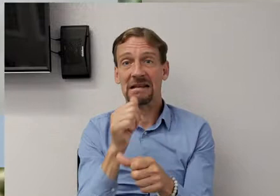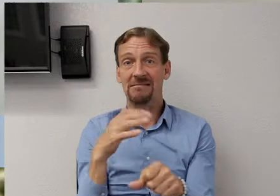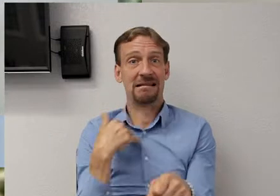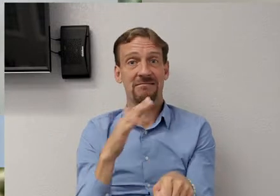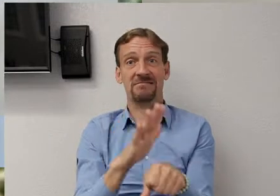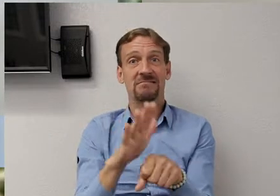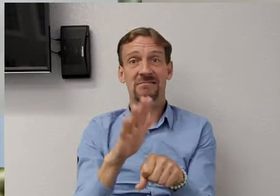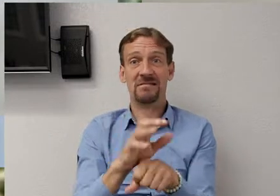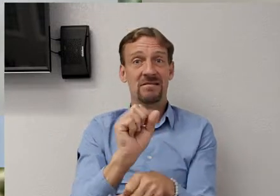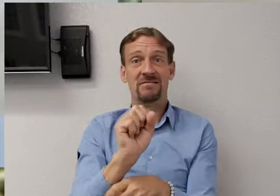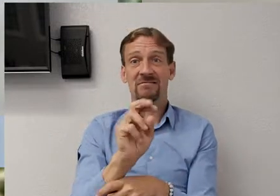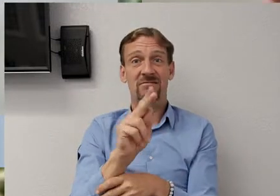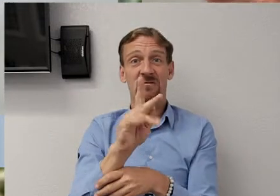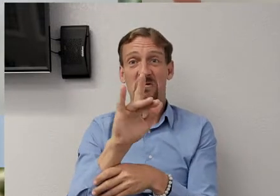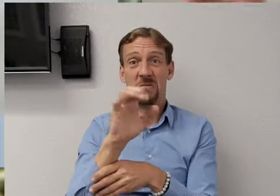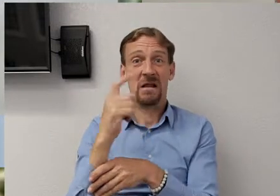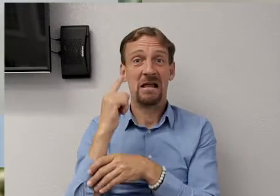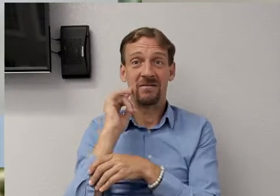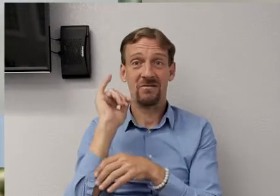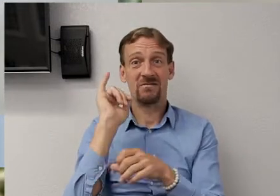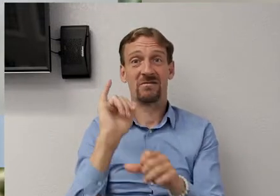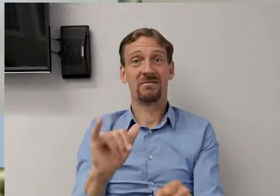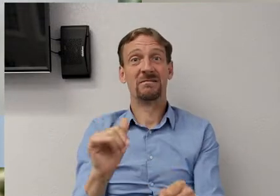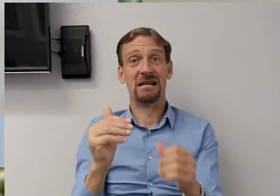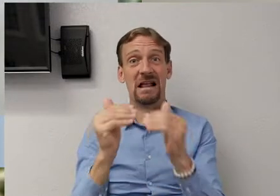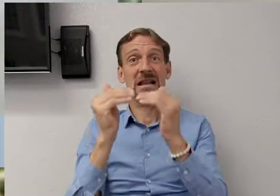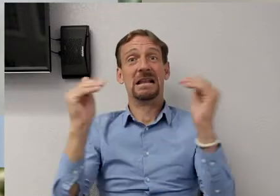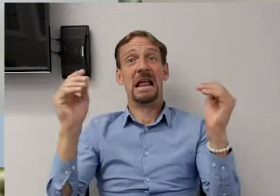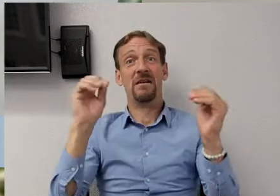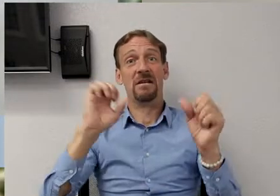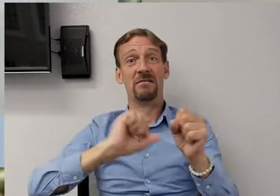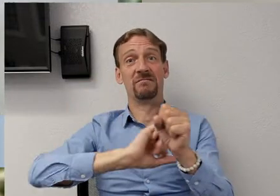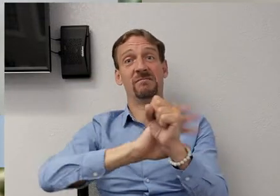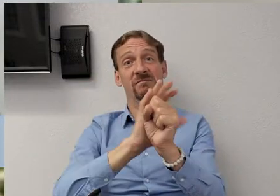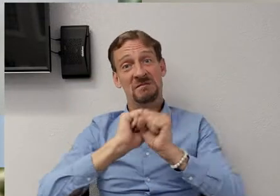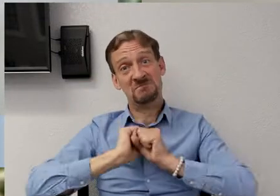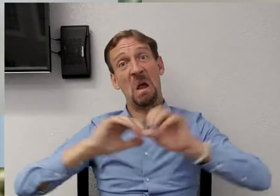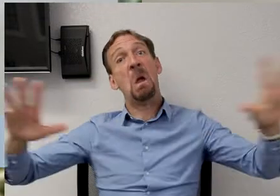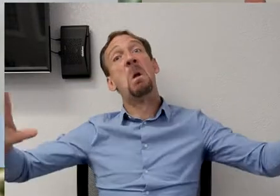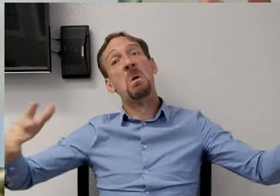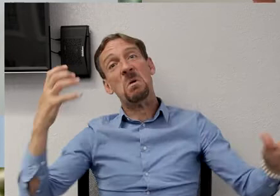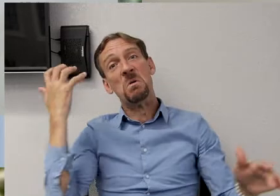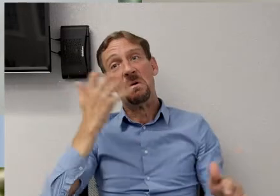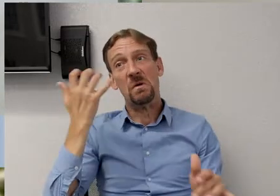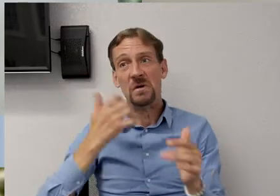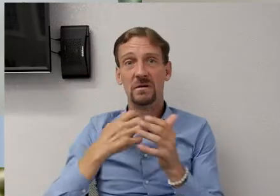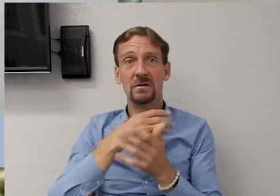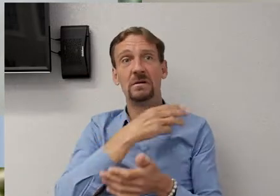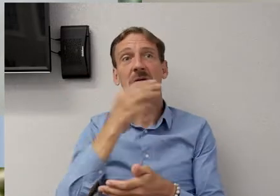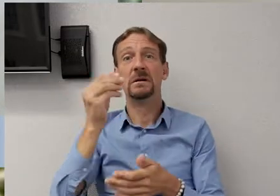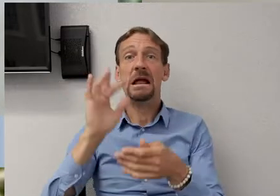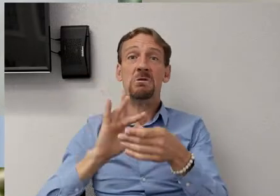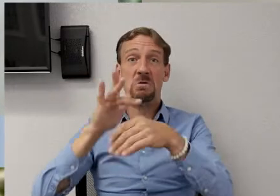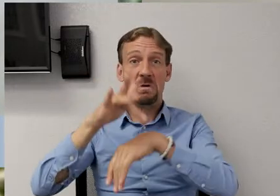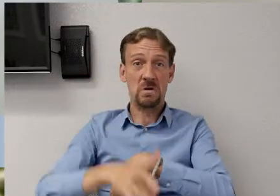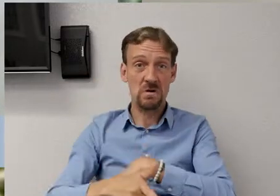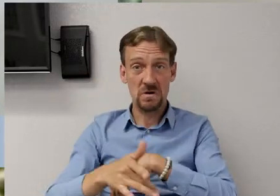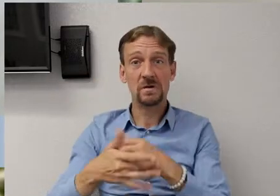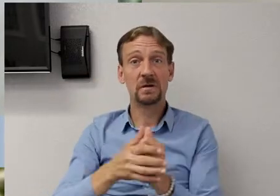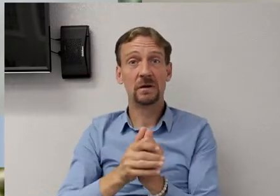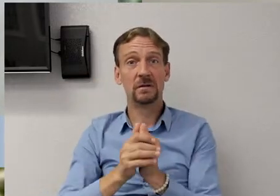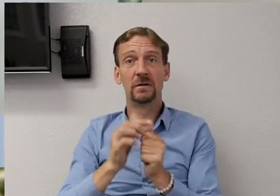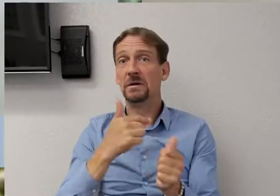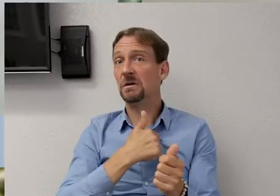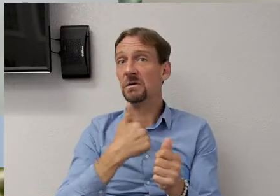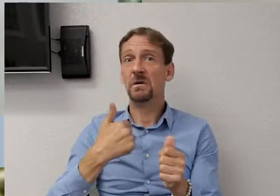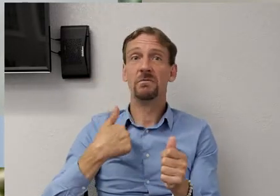undersupplied for this, you know, level of an outbreak. And early on, we had